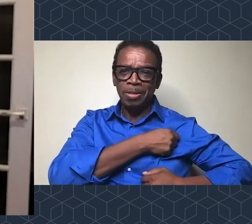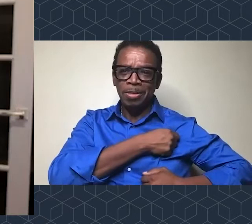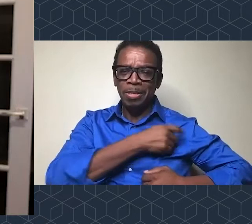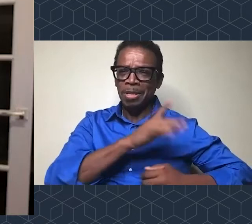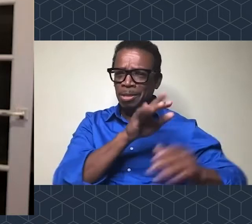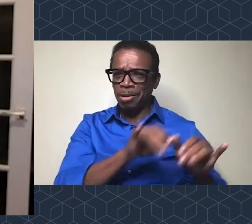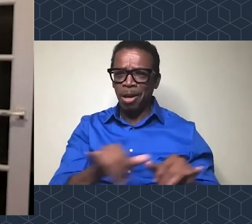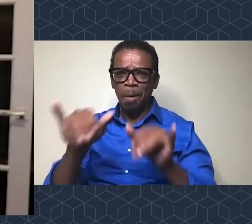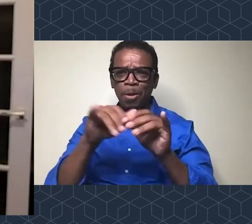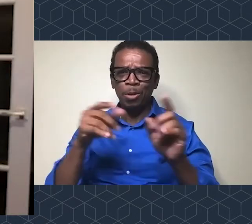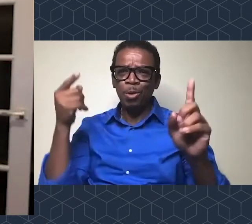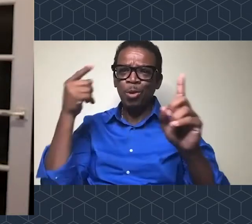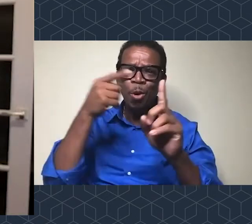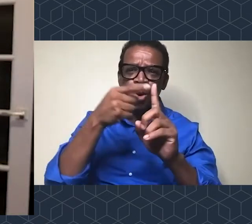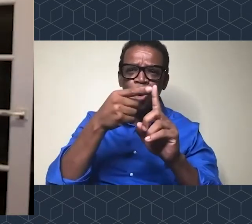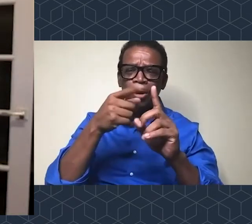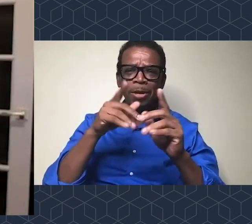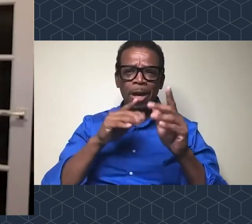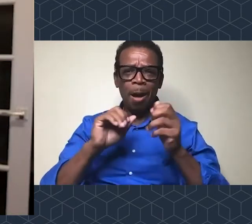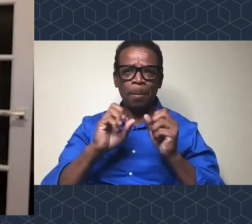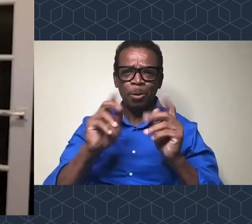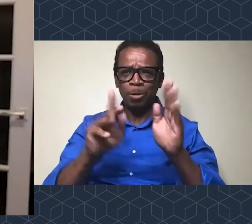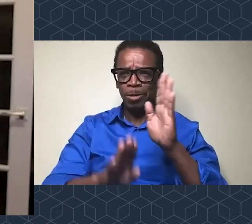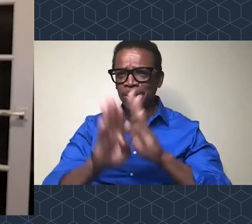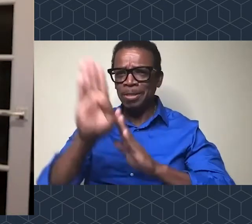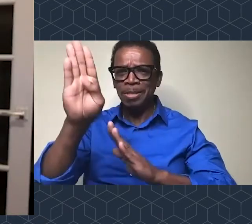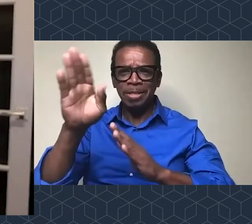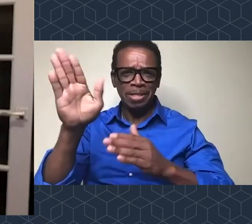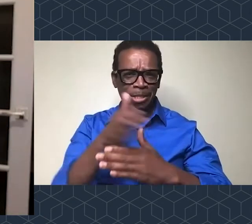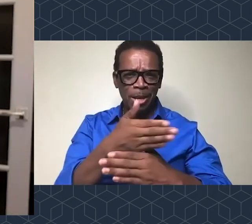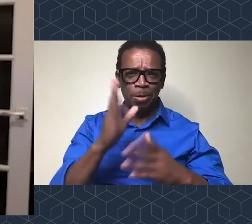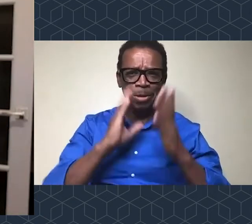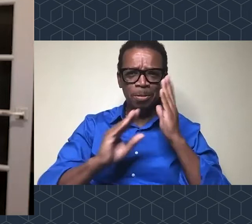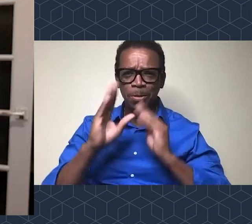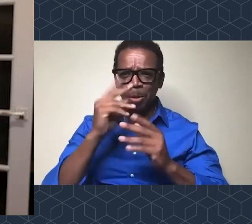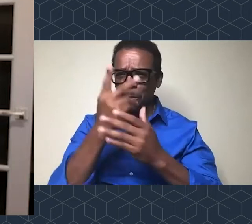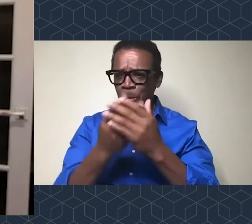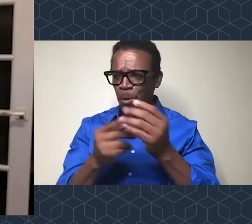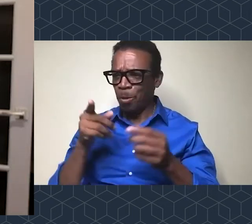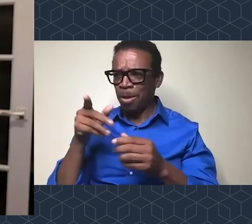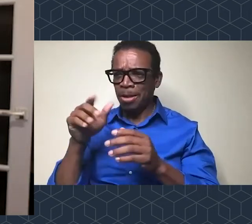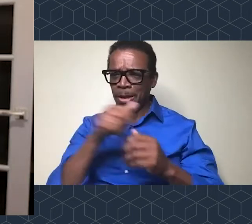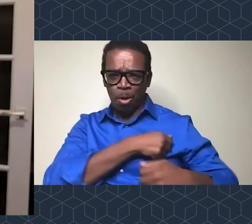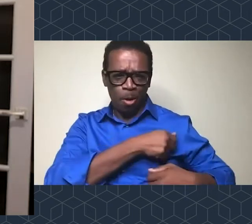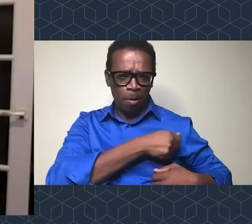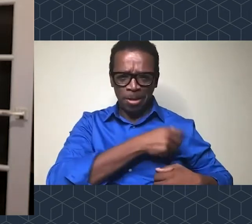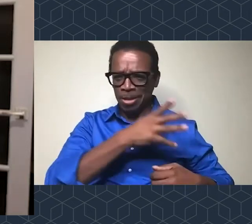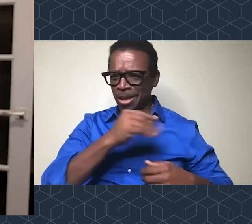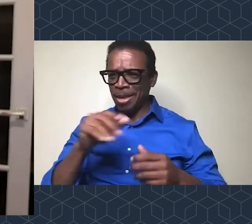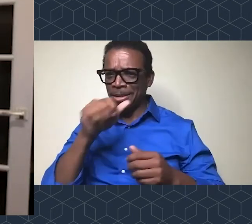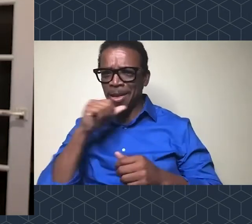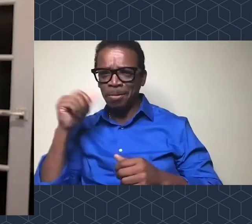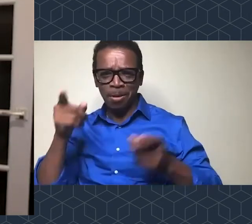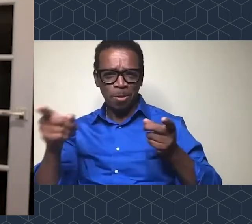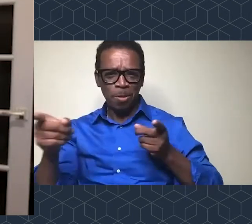There's a common goal, there's an opportunity to excel, and there's shared experiences that bring teams closer together.